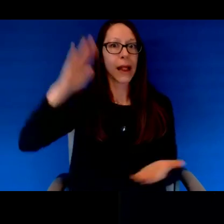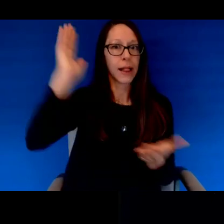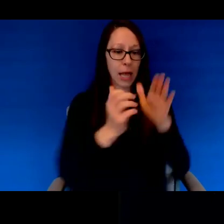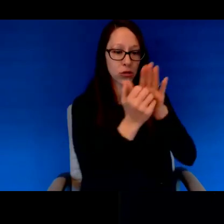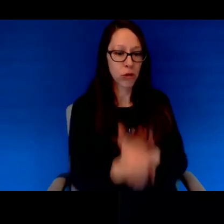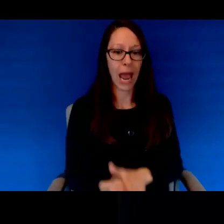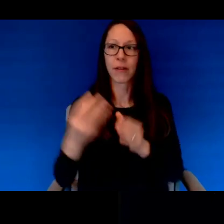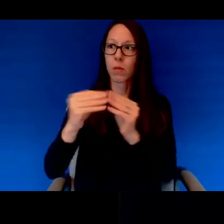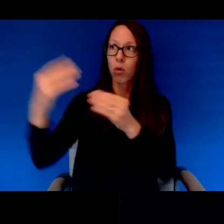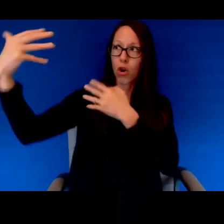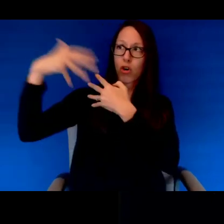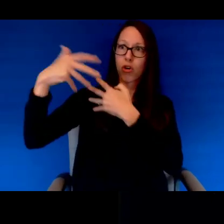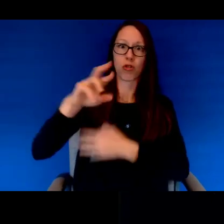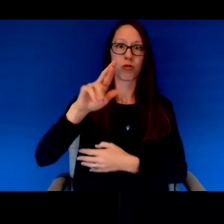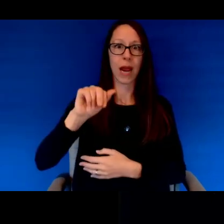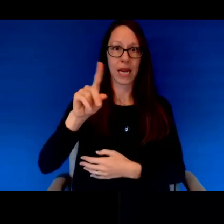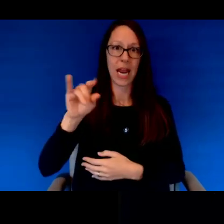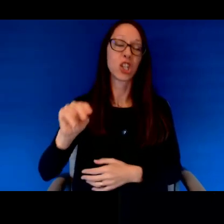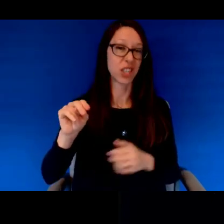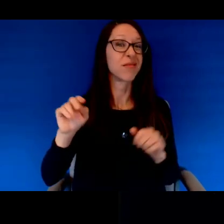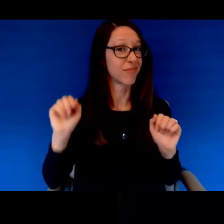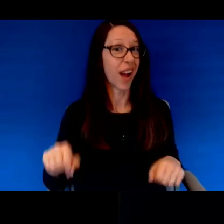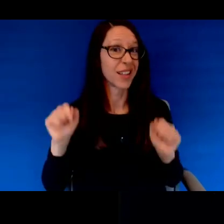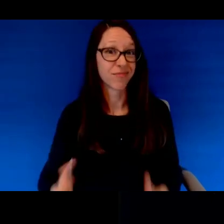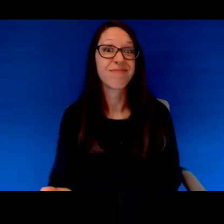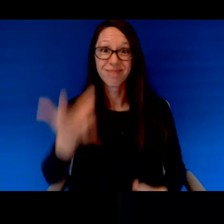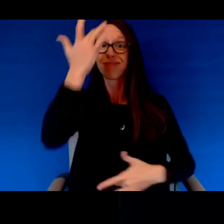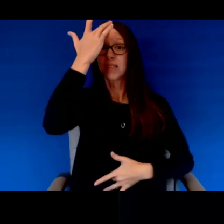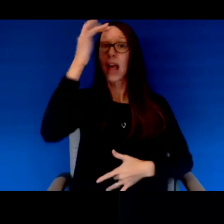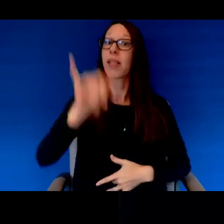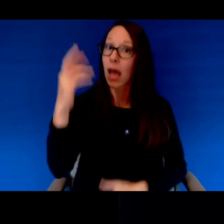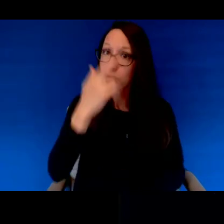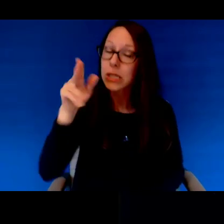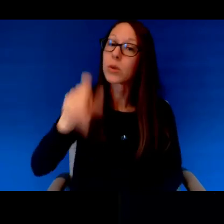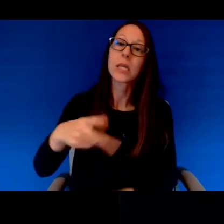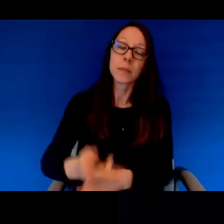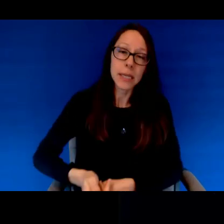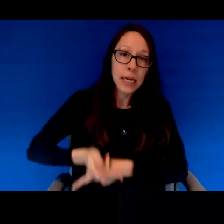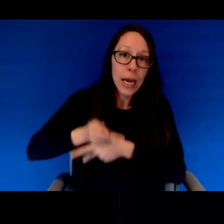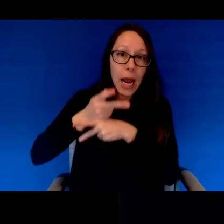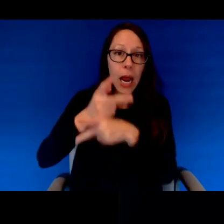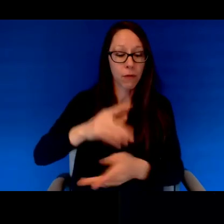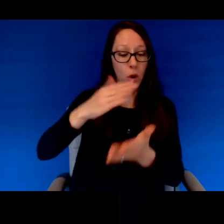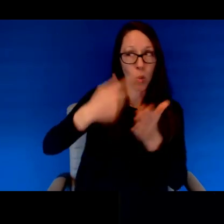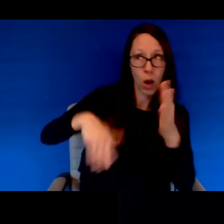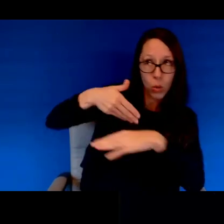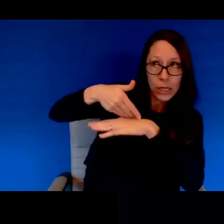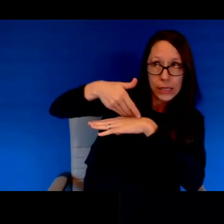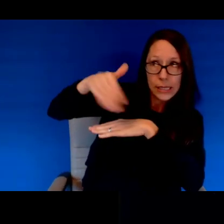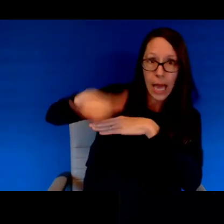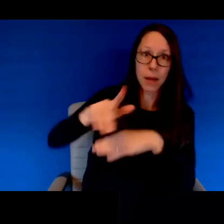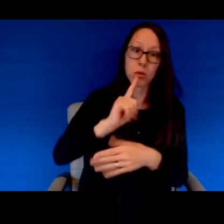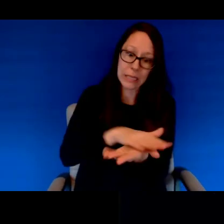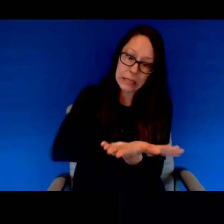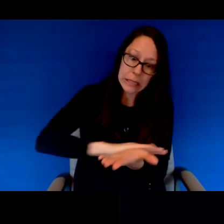you can, that's absolutely possible. That's why we need to be very, very careful about everything we send up and how sterile it is, and